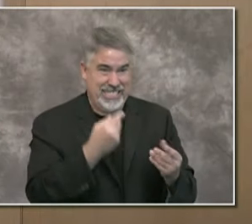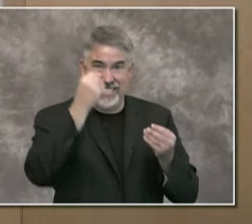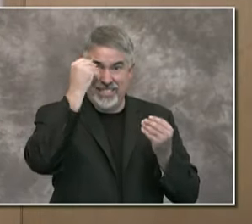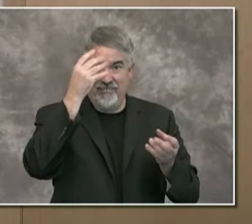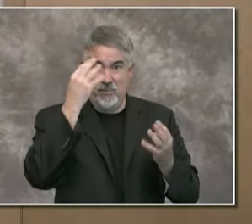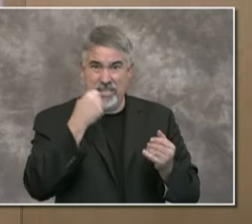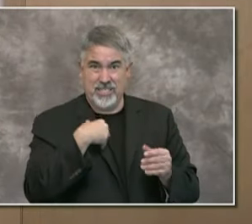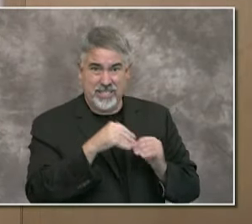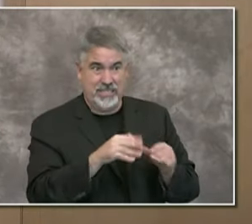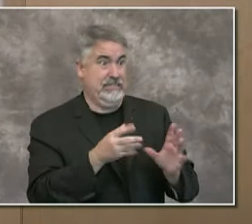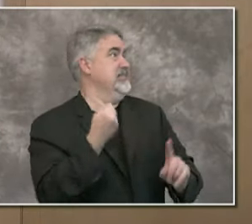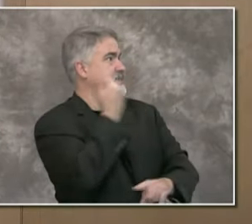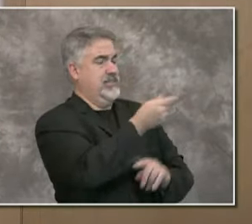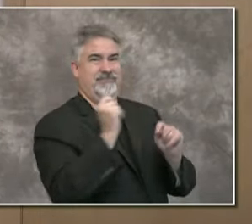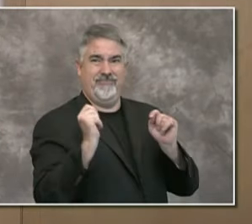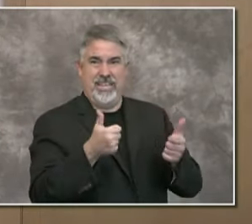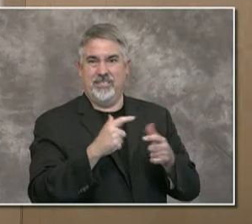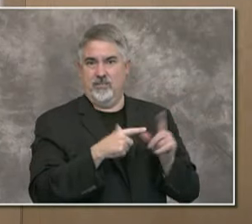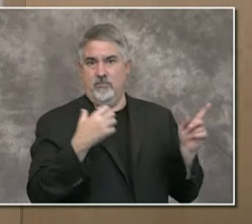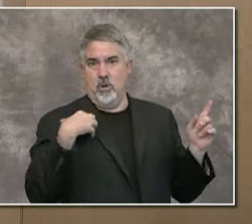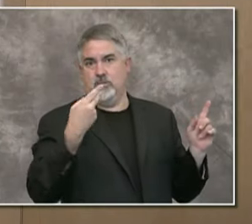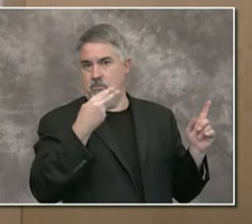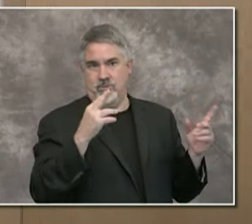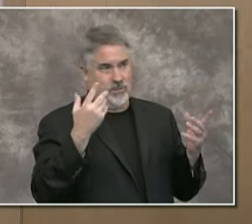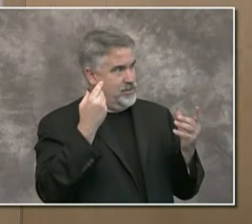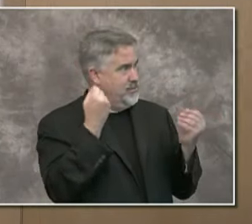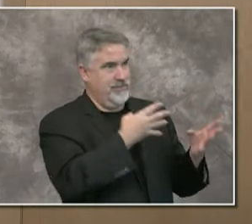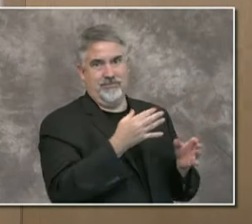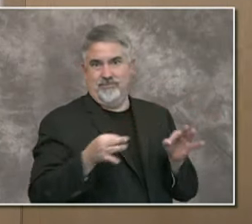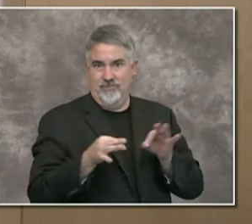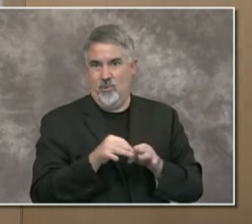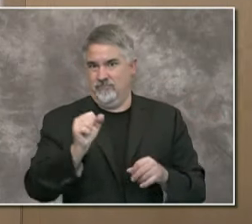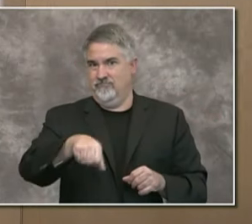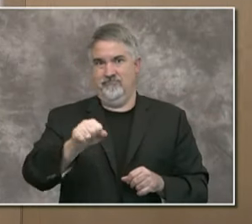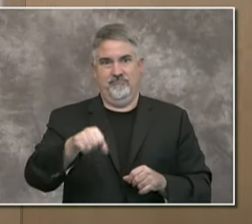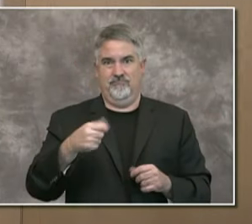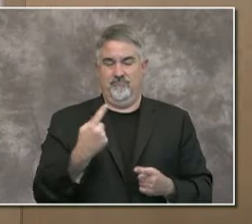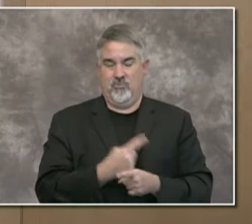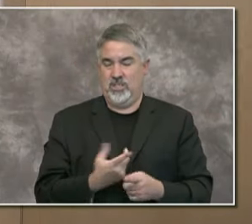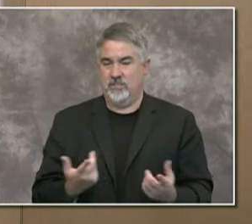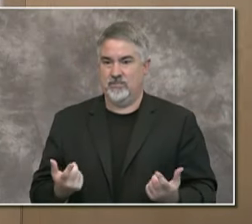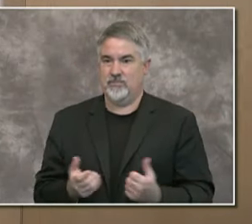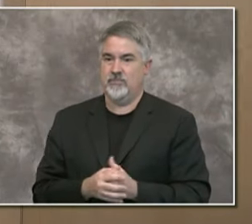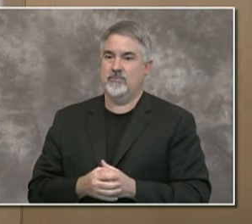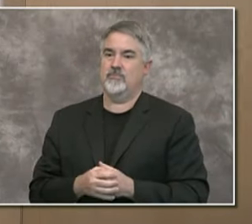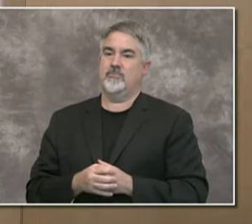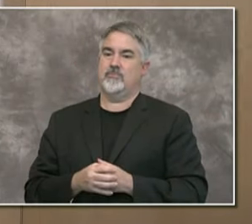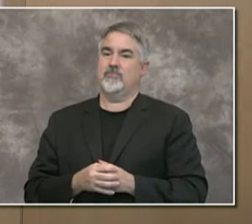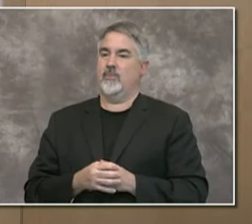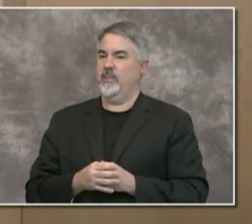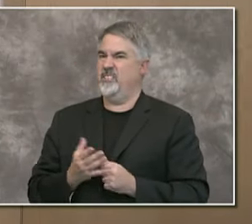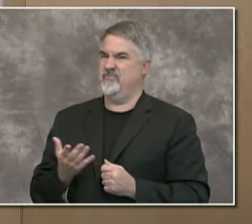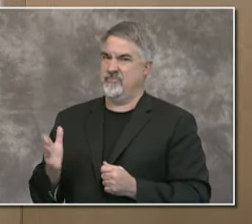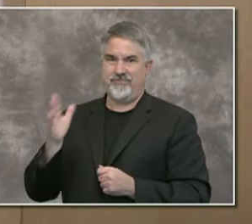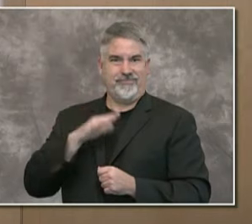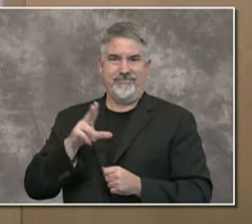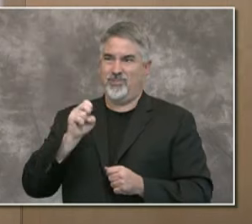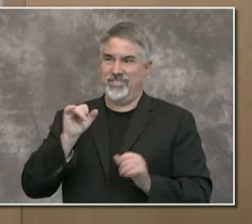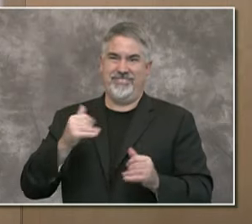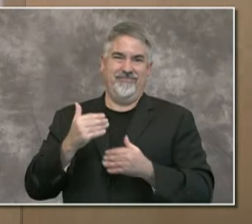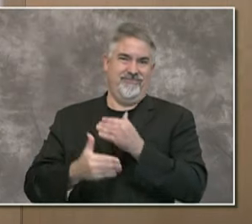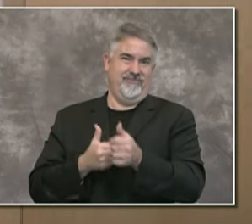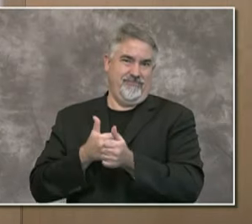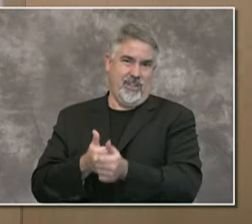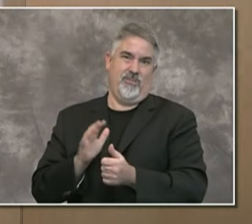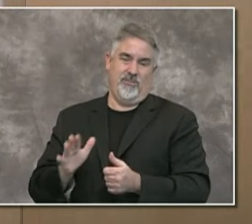is our standard process, Artie, here in San Diego and across the nation in terms of case and